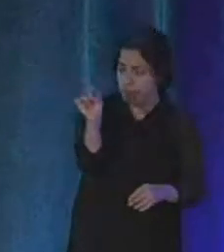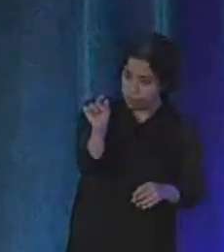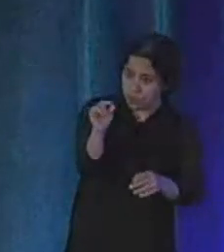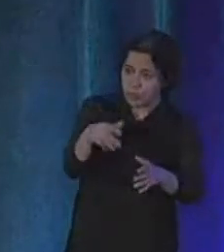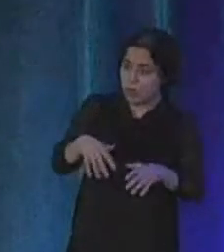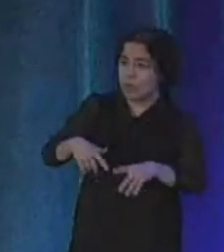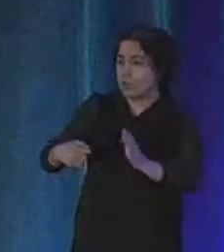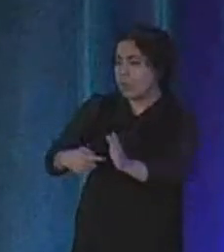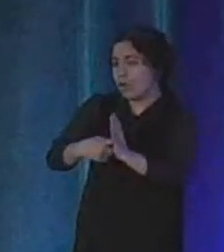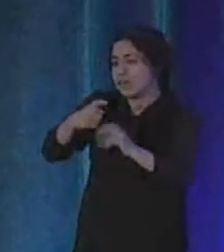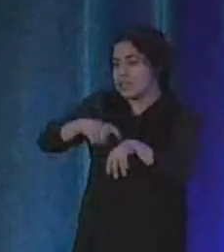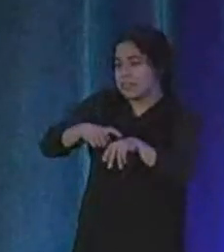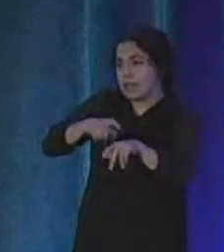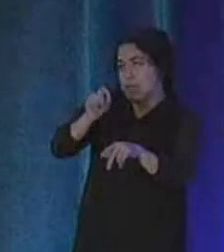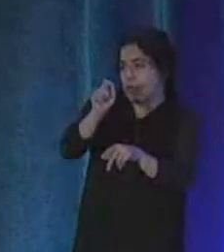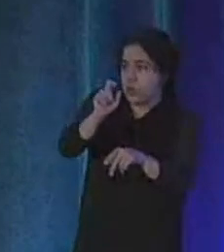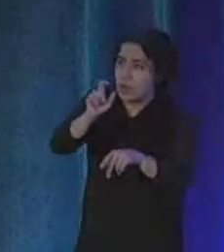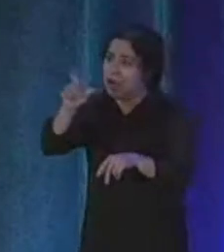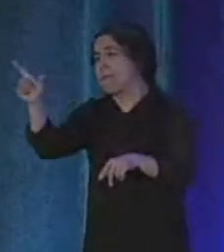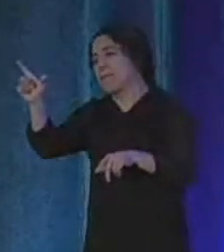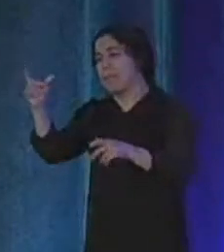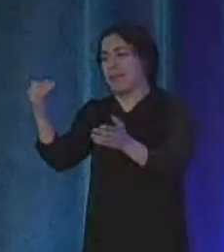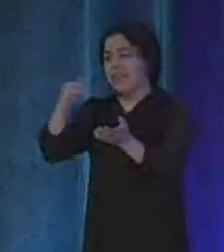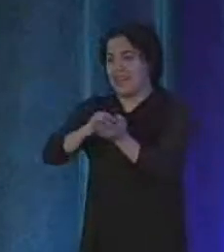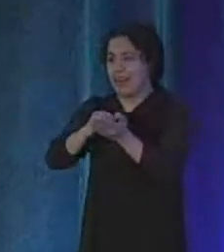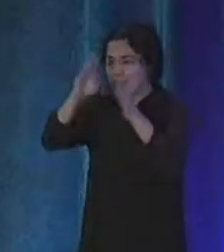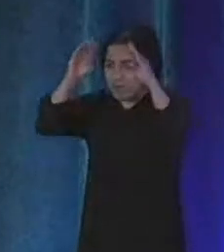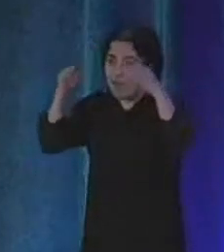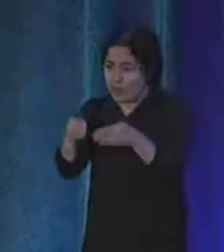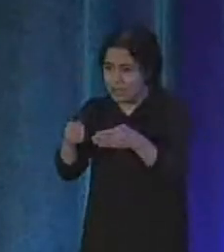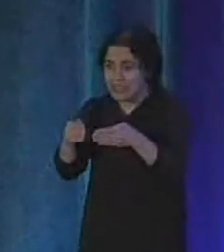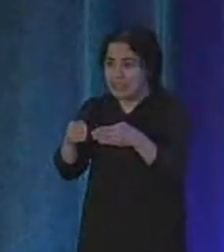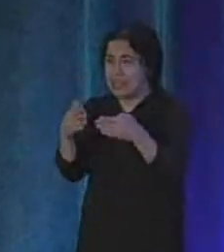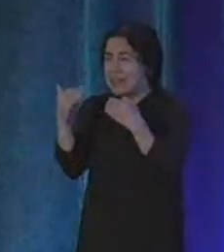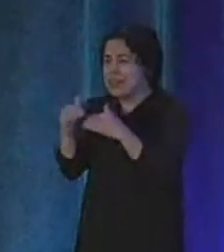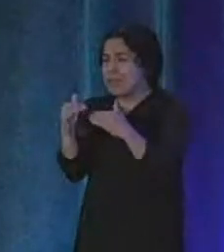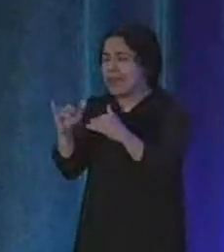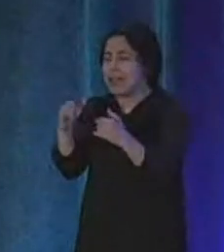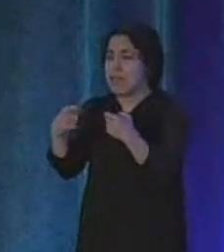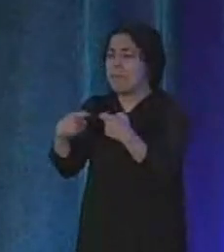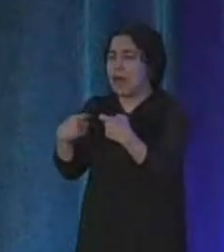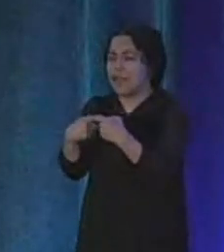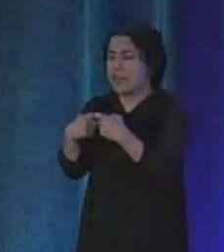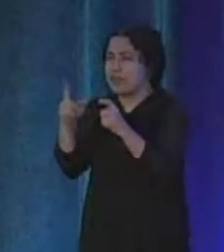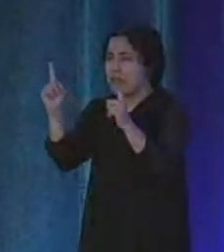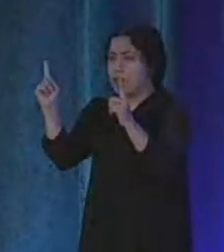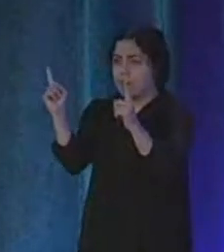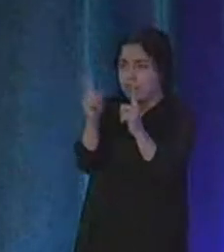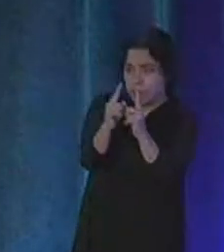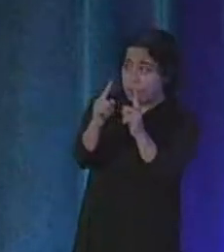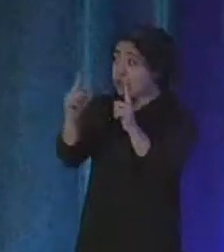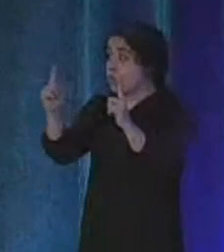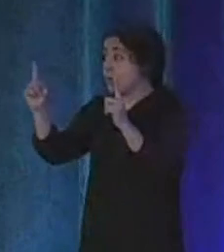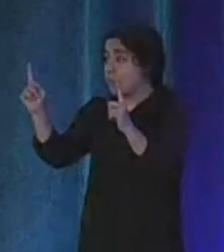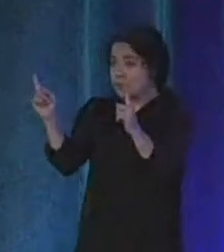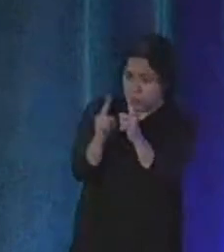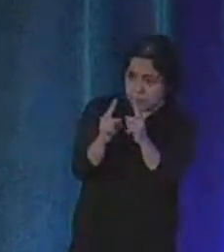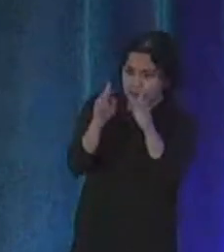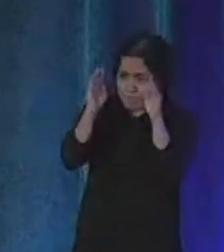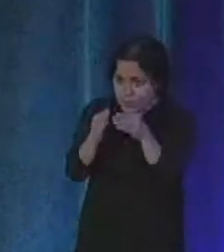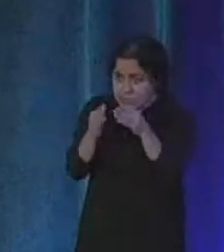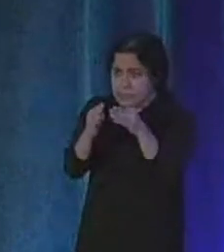is a limited battery charge to this idea. So not about being 100% flow state all the time. This is more so about